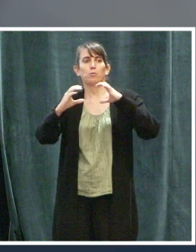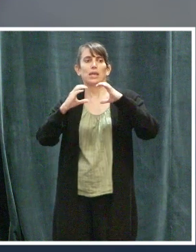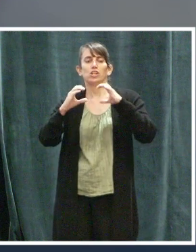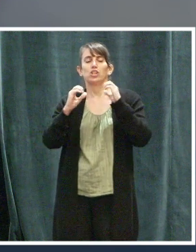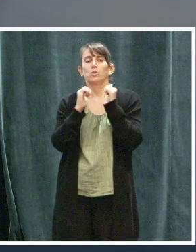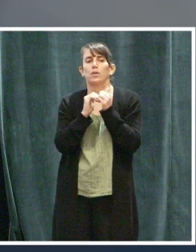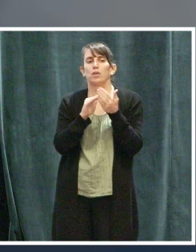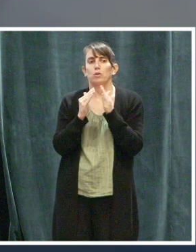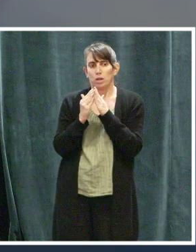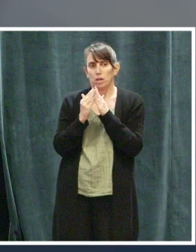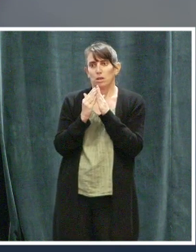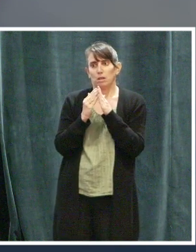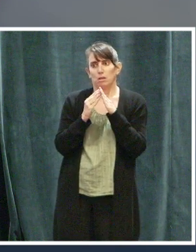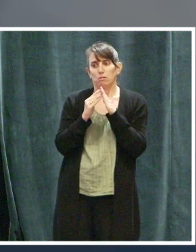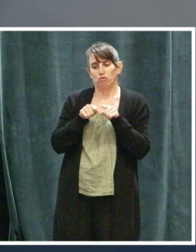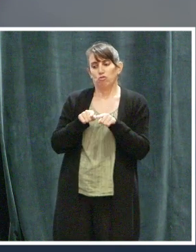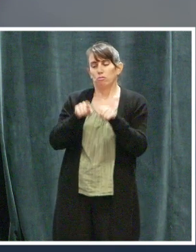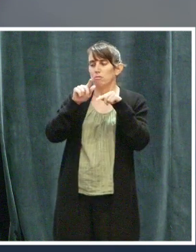community throughout construction.